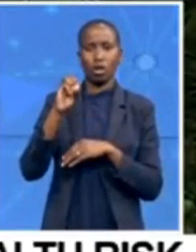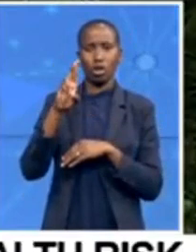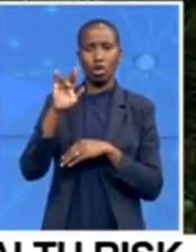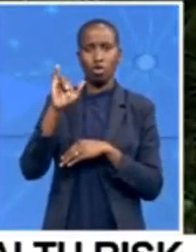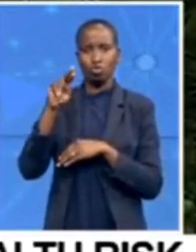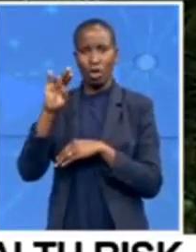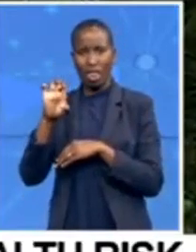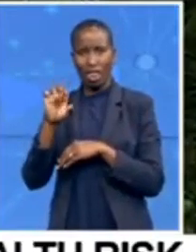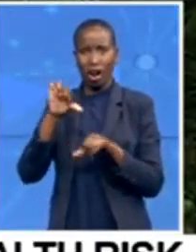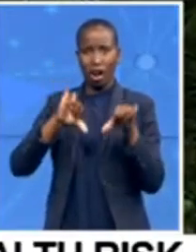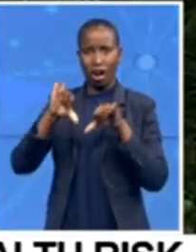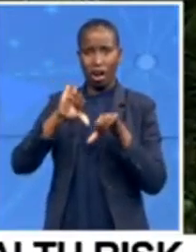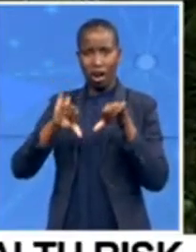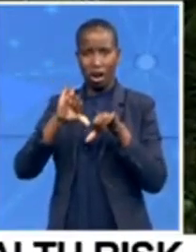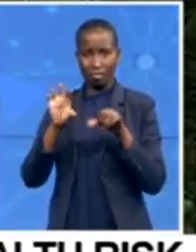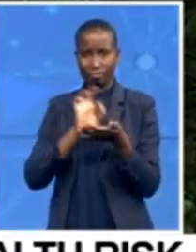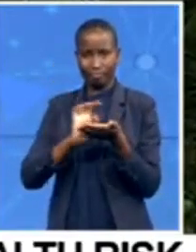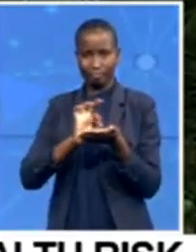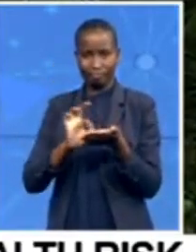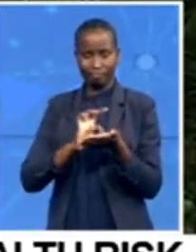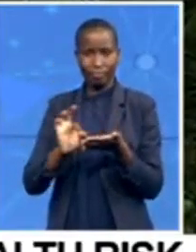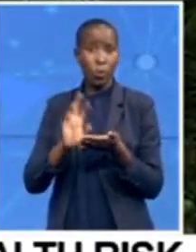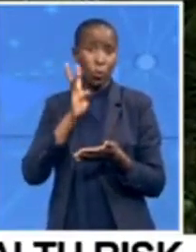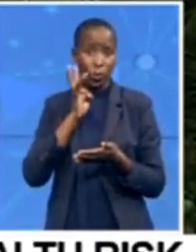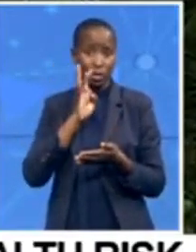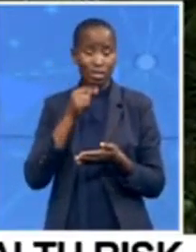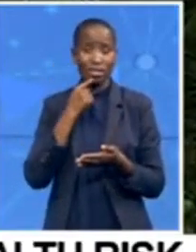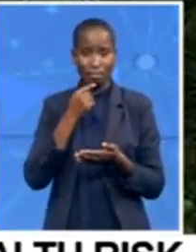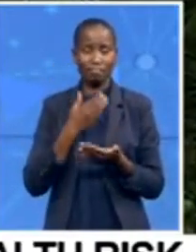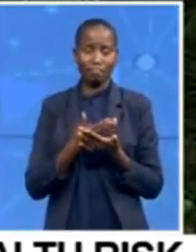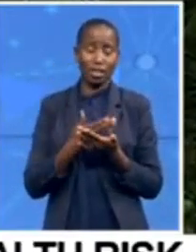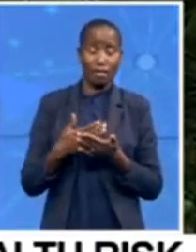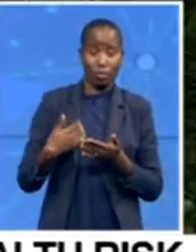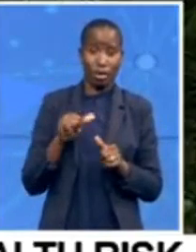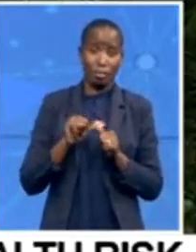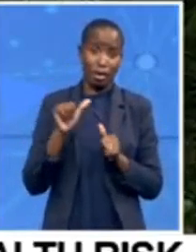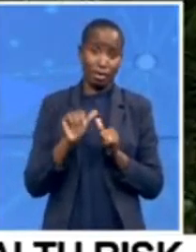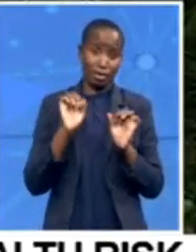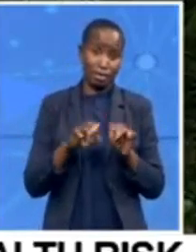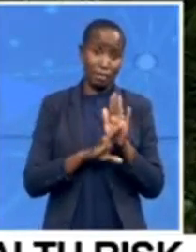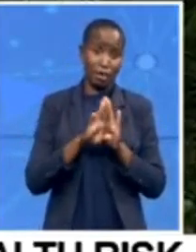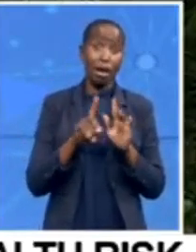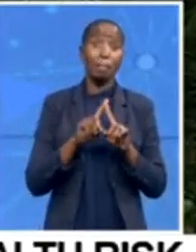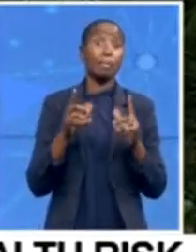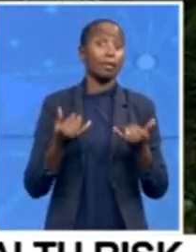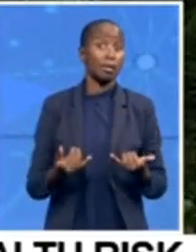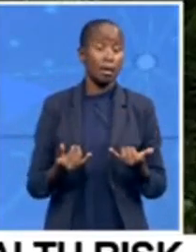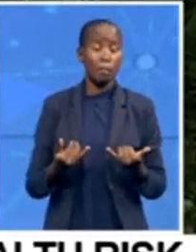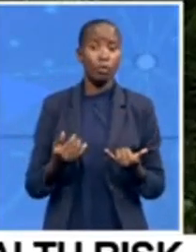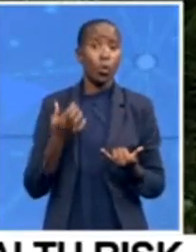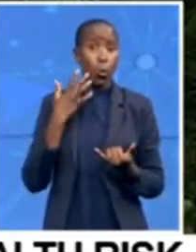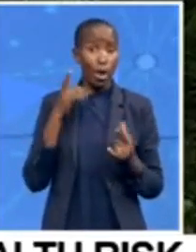of course, of a better quality than it is right now. But for now, before all that is done, and after, actually